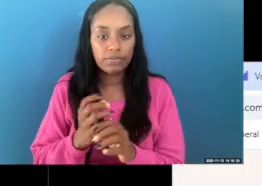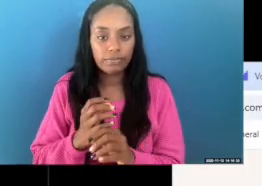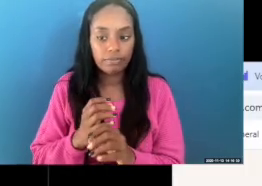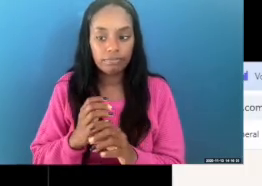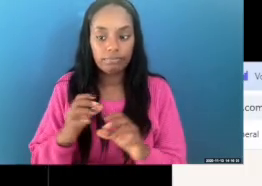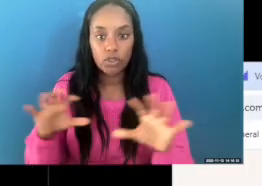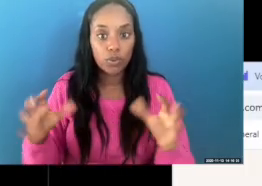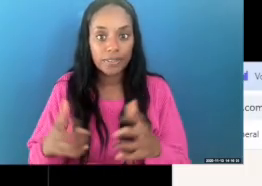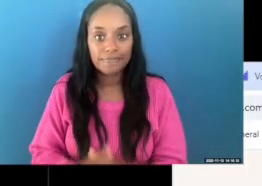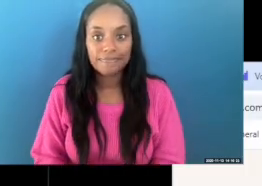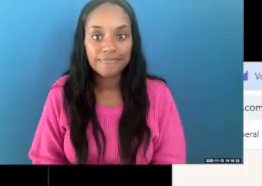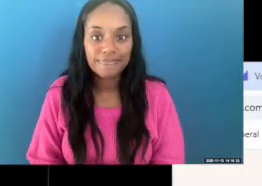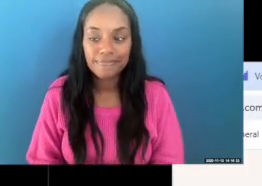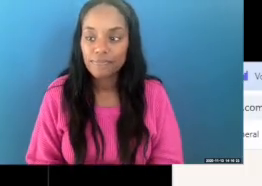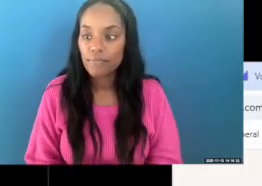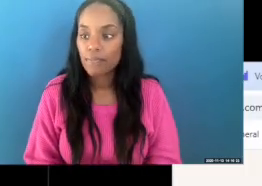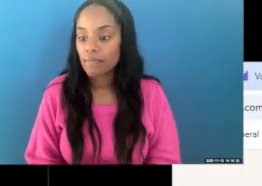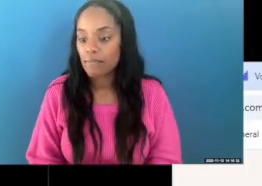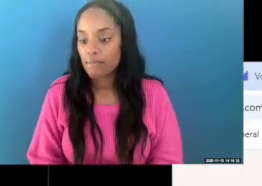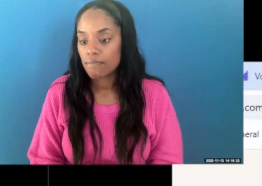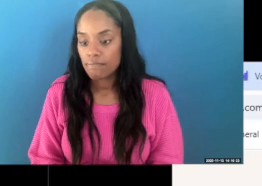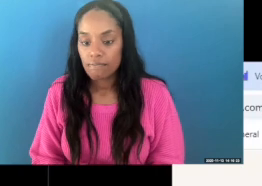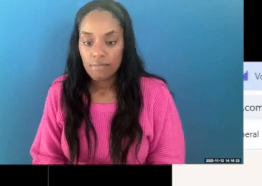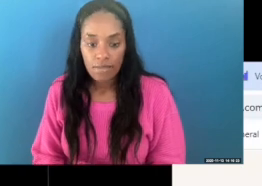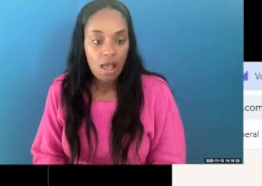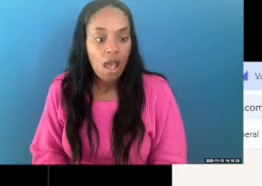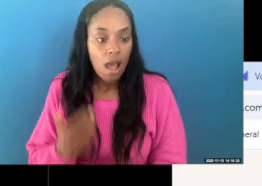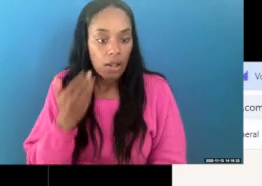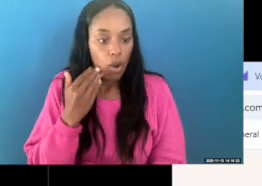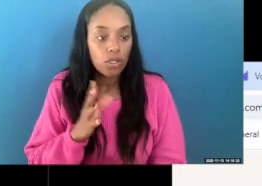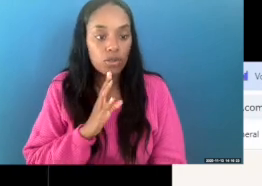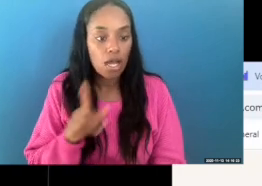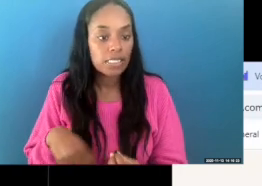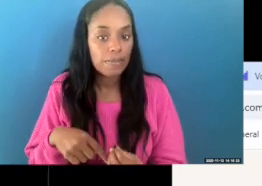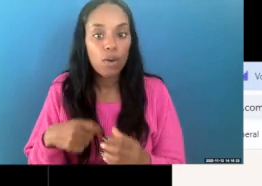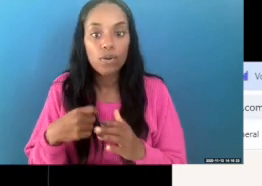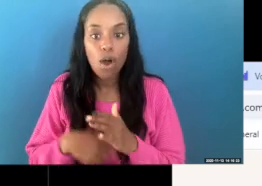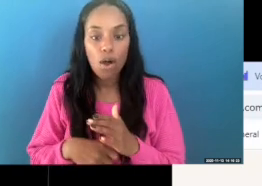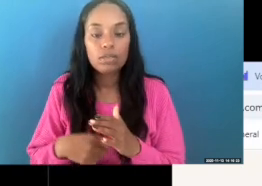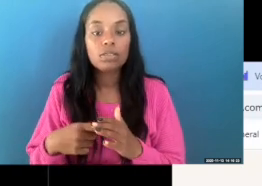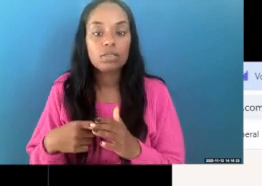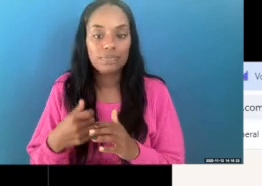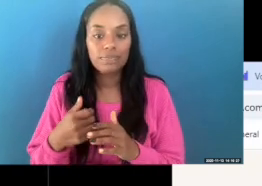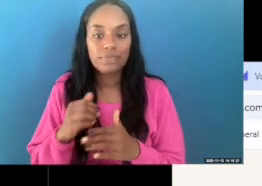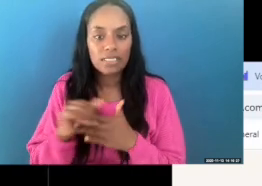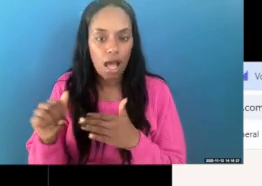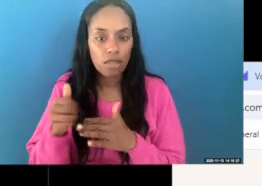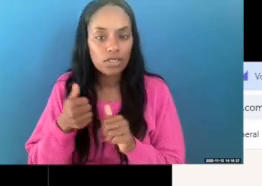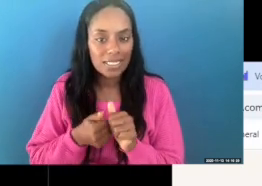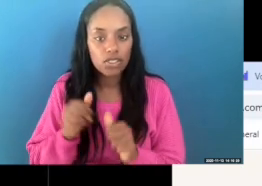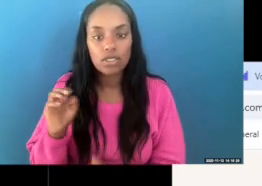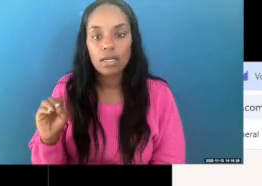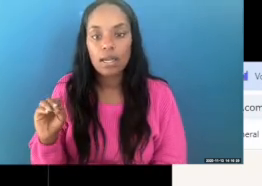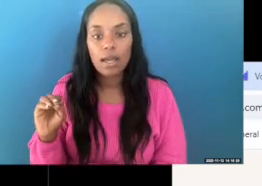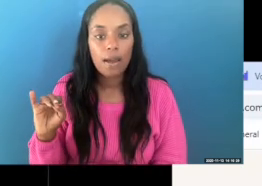but getting more funding up front and allowing the pickup trucks in that space too for these small and medium-sized